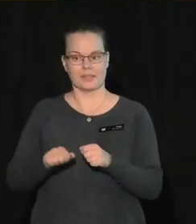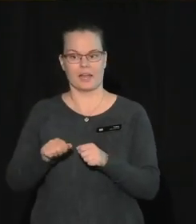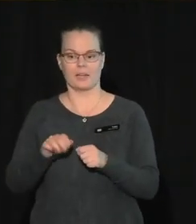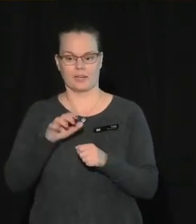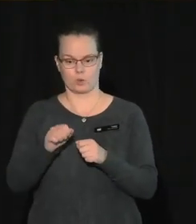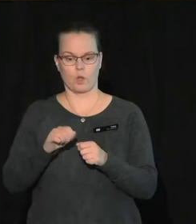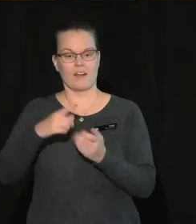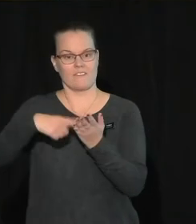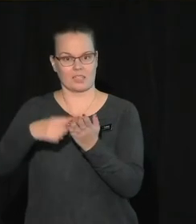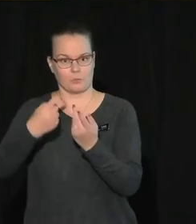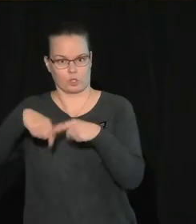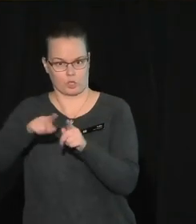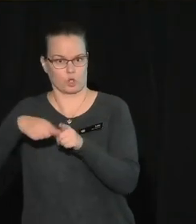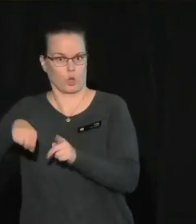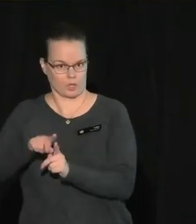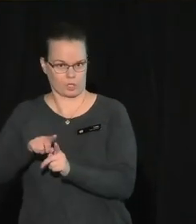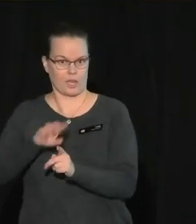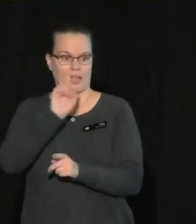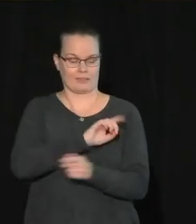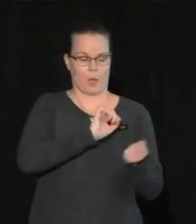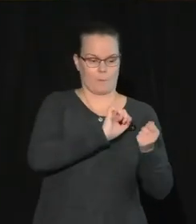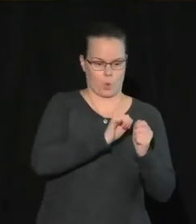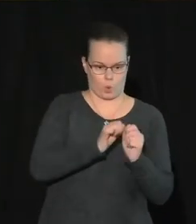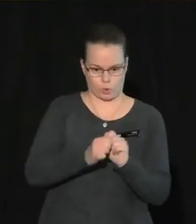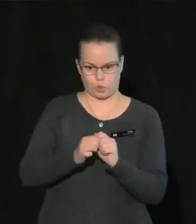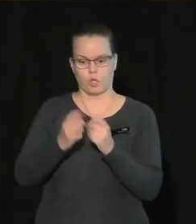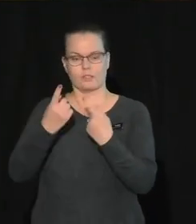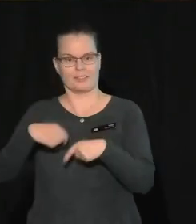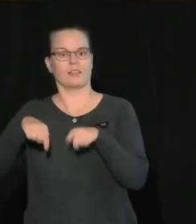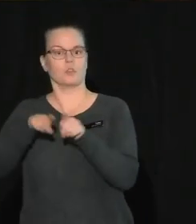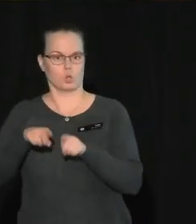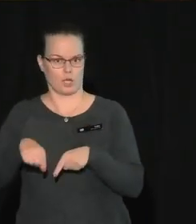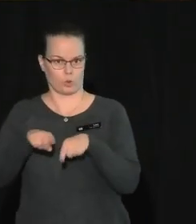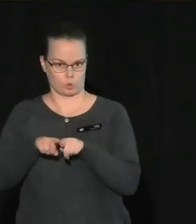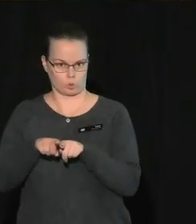obligations. So we are talking of a total life